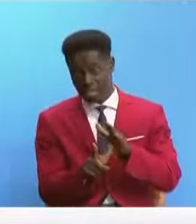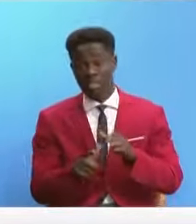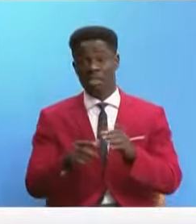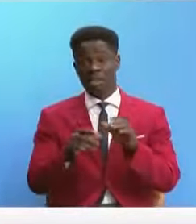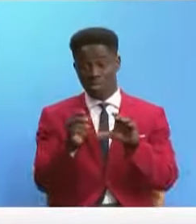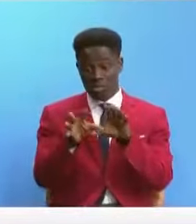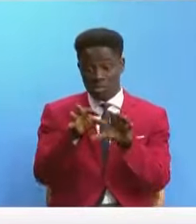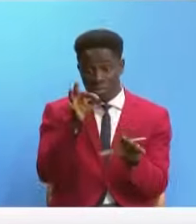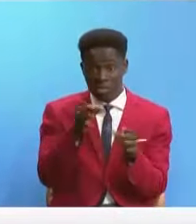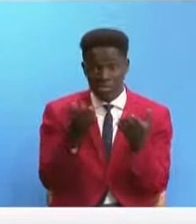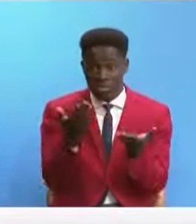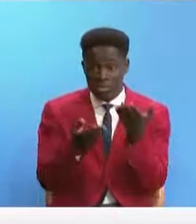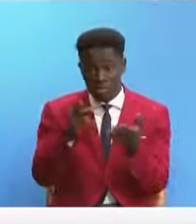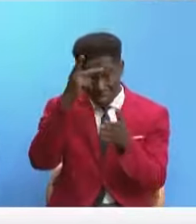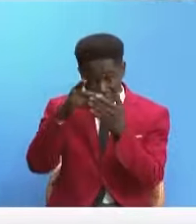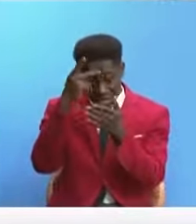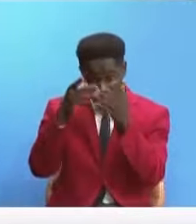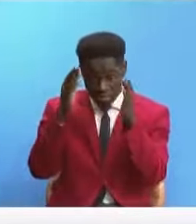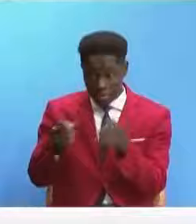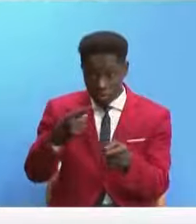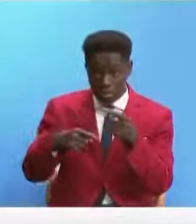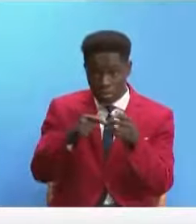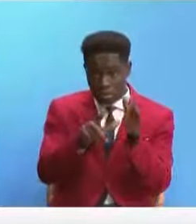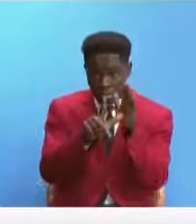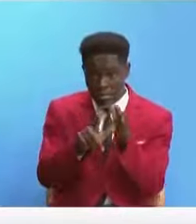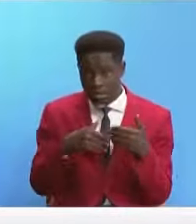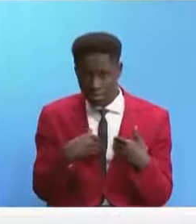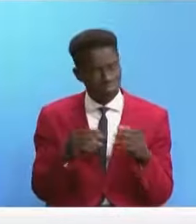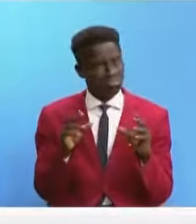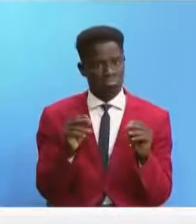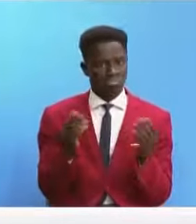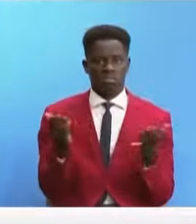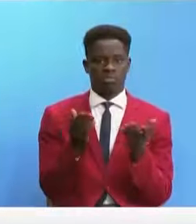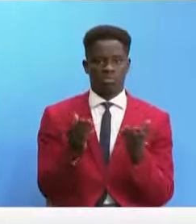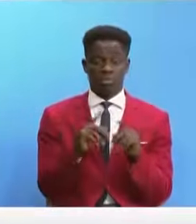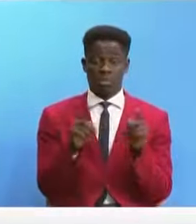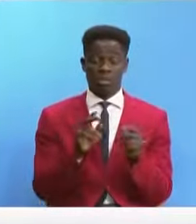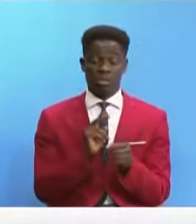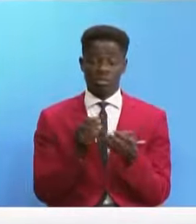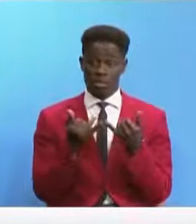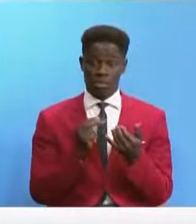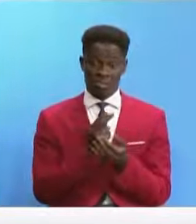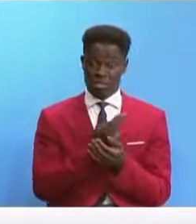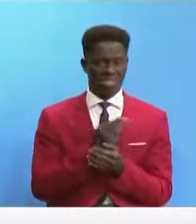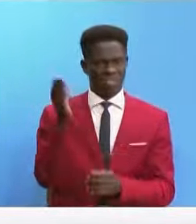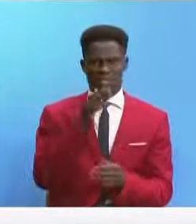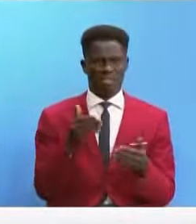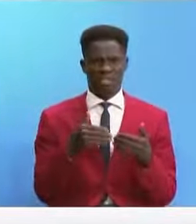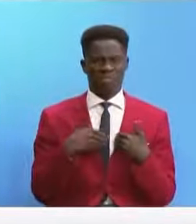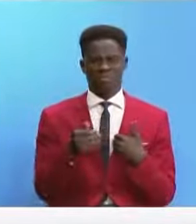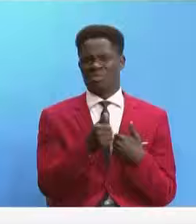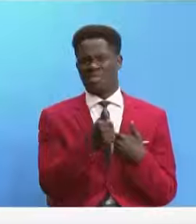from all walks of life, so it's upon us to actually be very vigilant. But luckily, this time we haven't had any